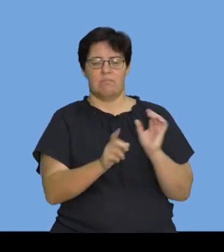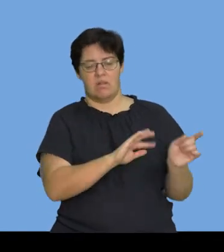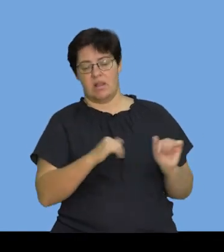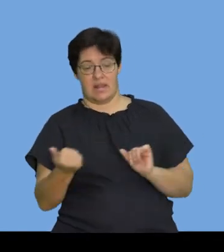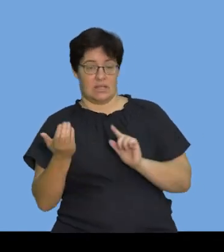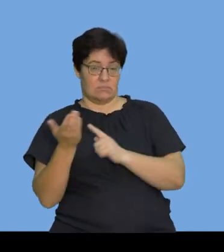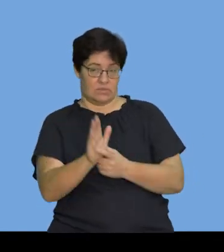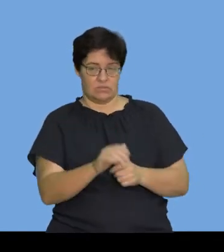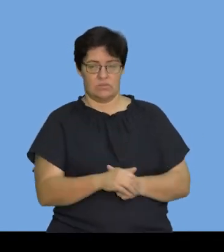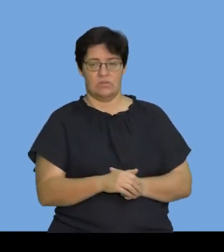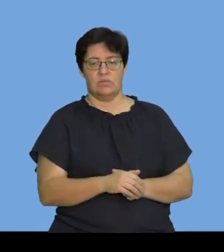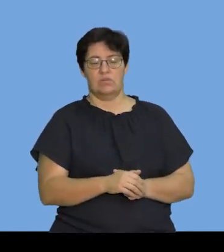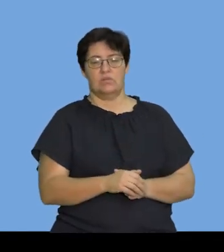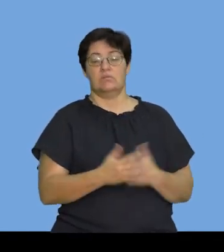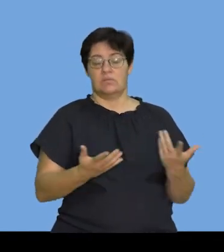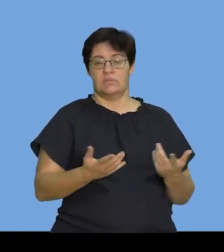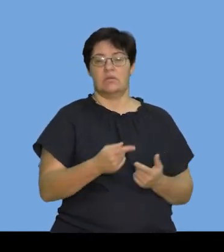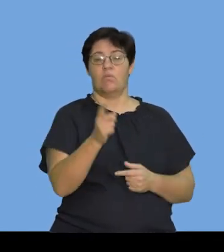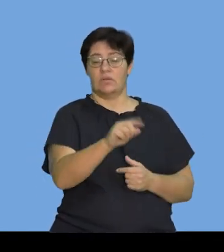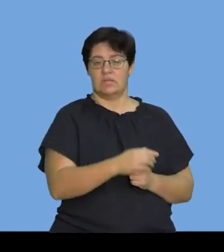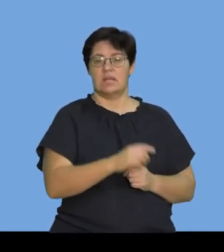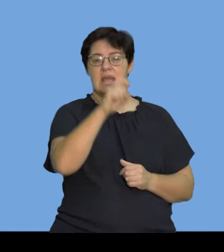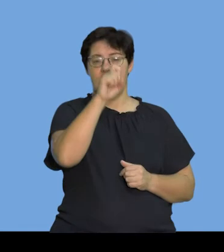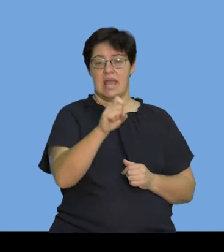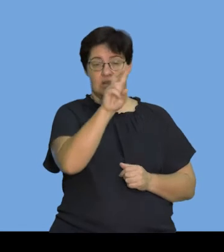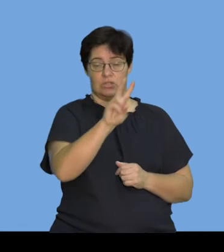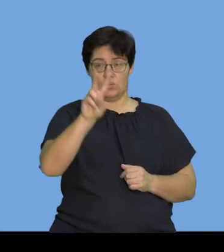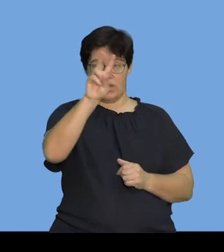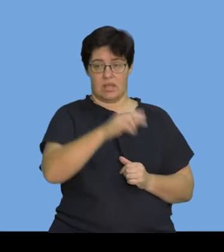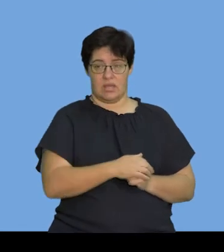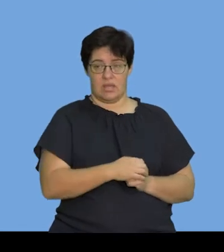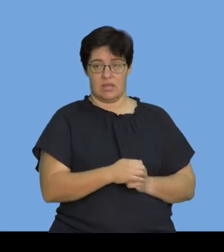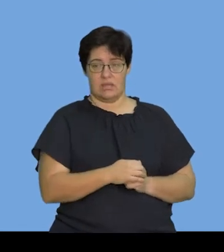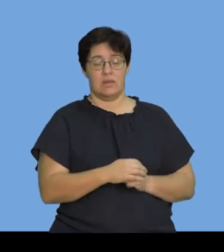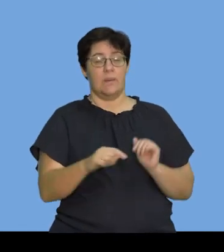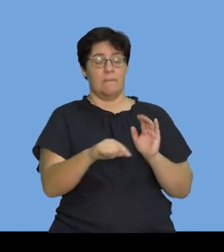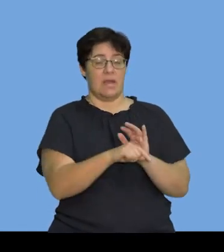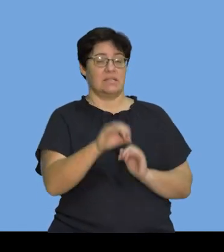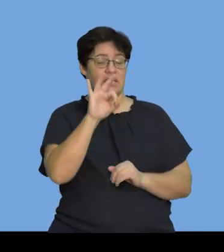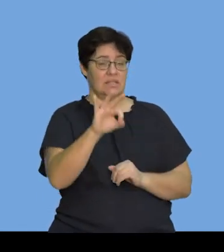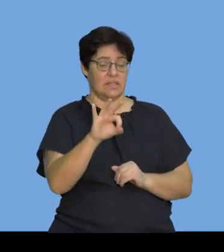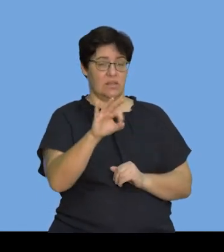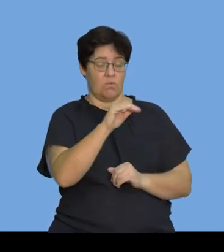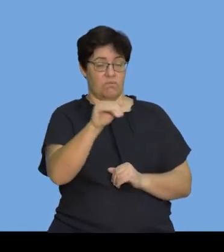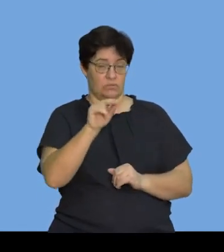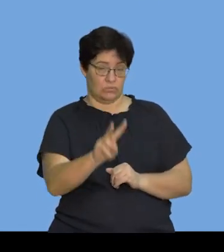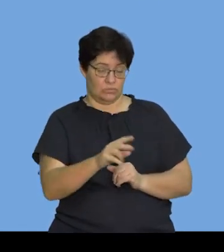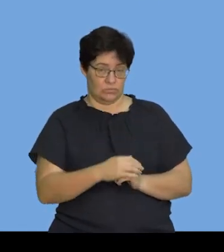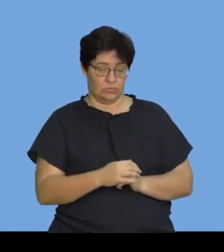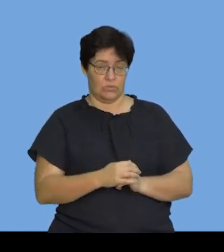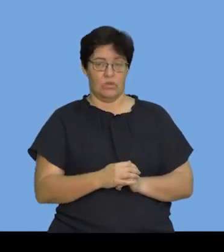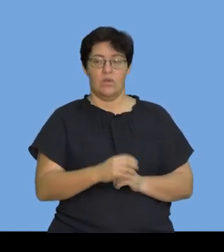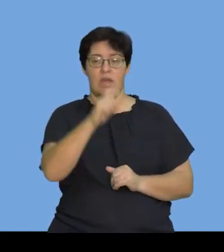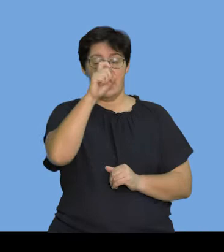page. So it will then be x squared minus 3 over 2x